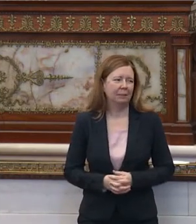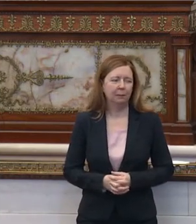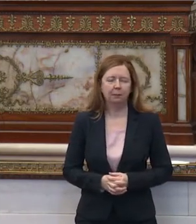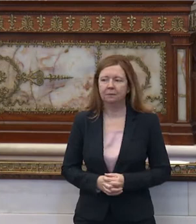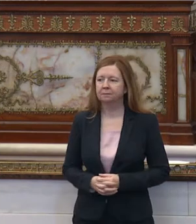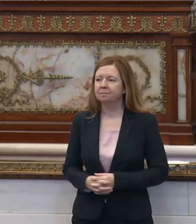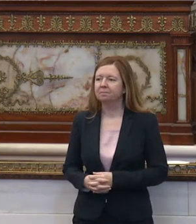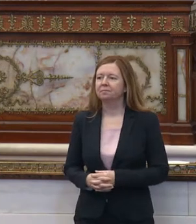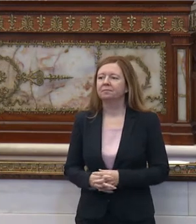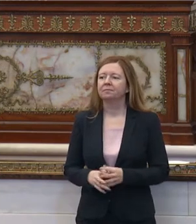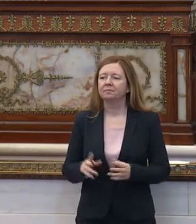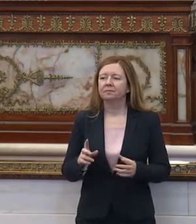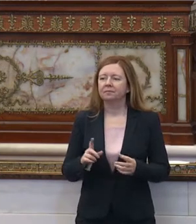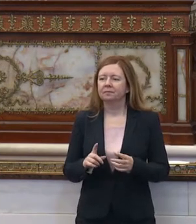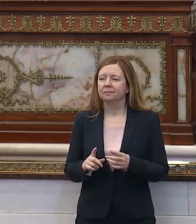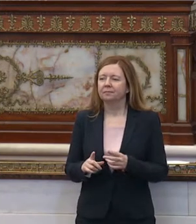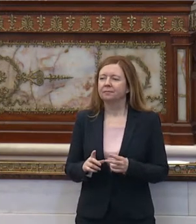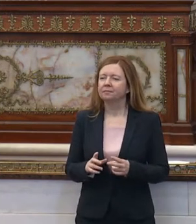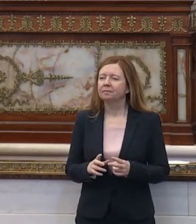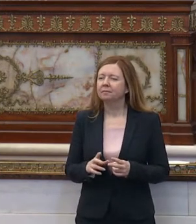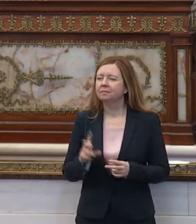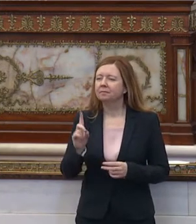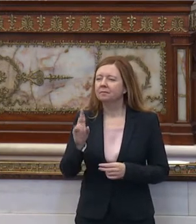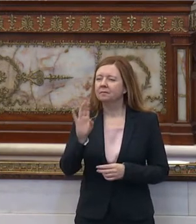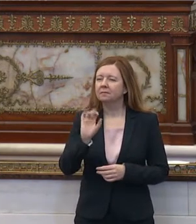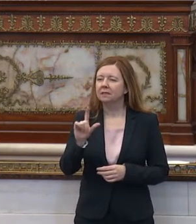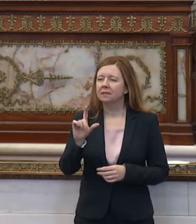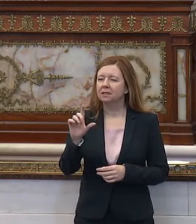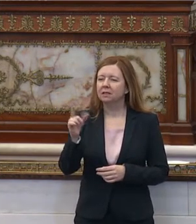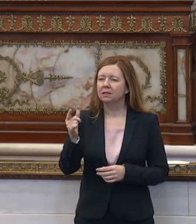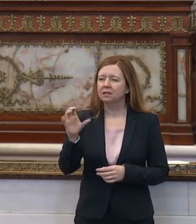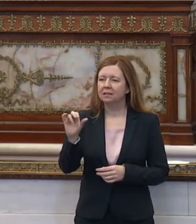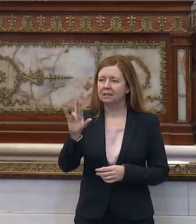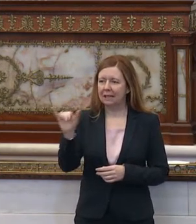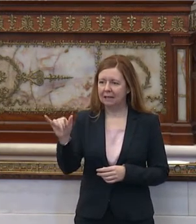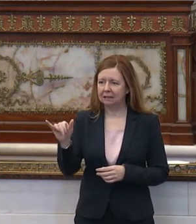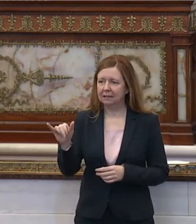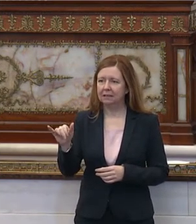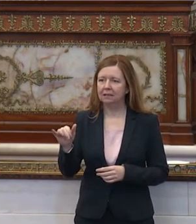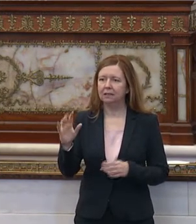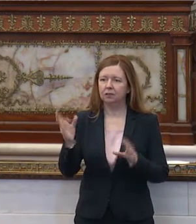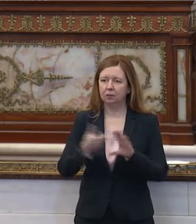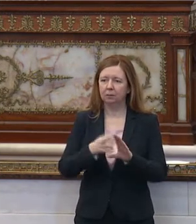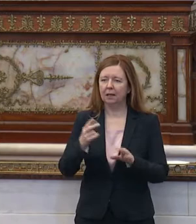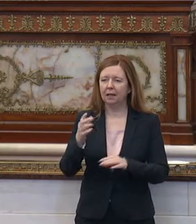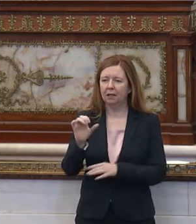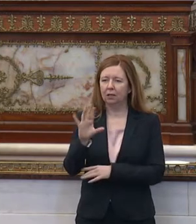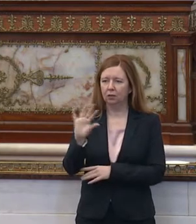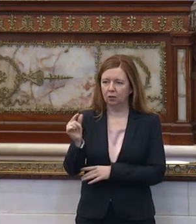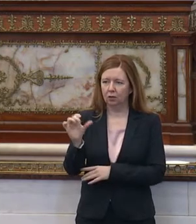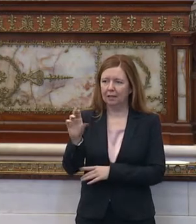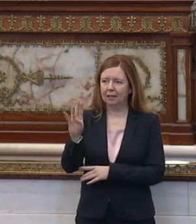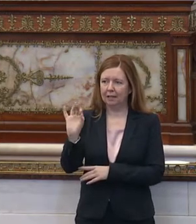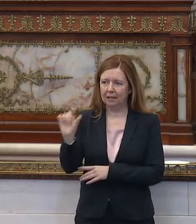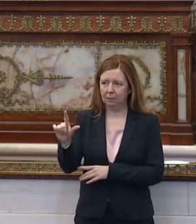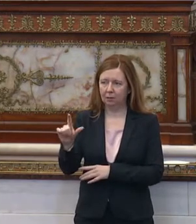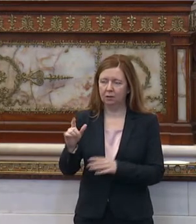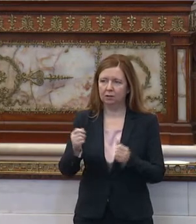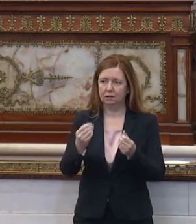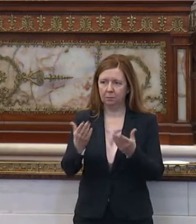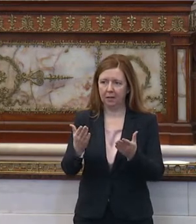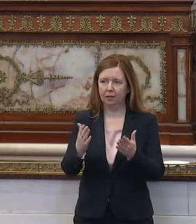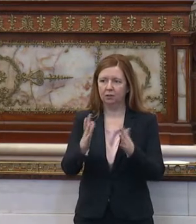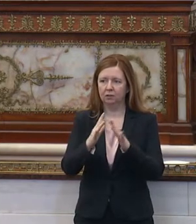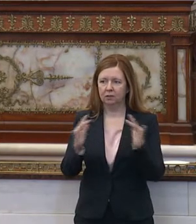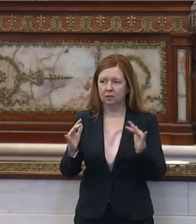Daniel Cassidy, Vice President for Technical Operations at PGW, will be joined by Craig Campbell, who's the Supplier Diversity Program